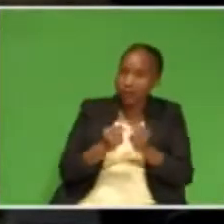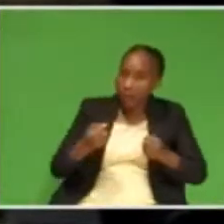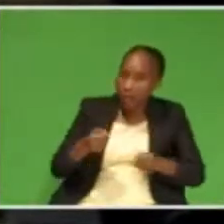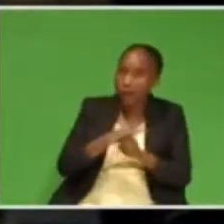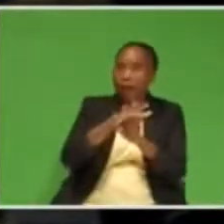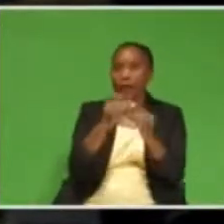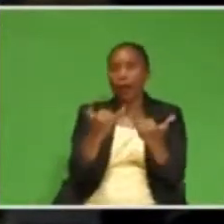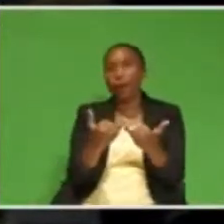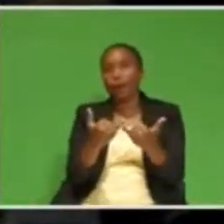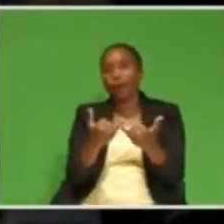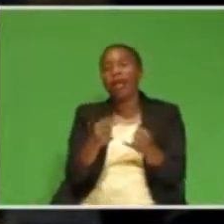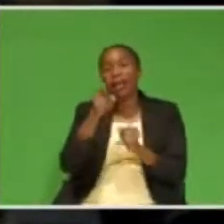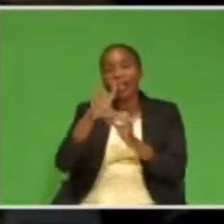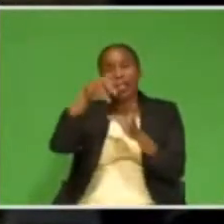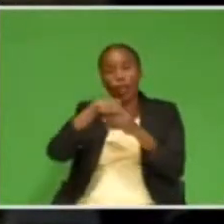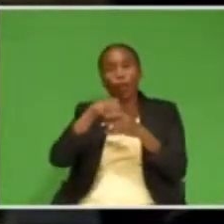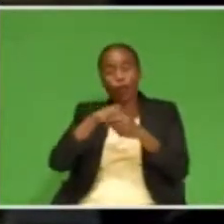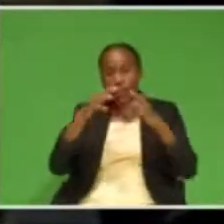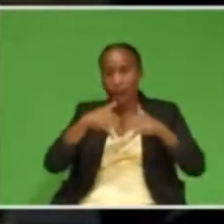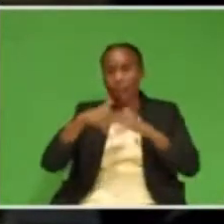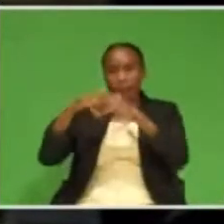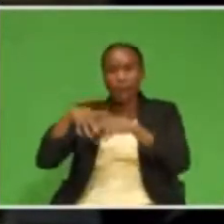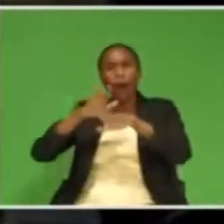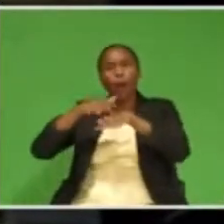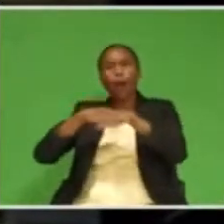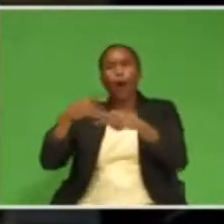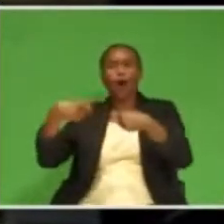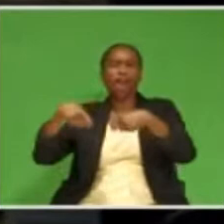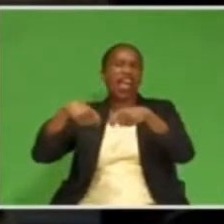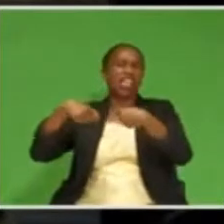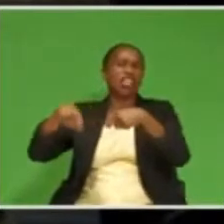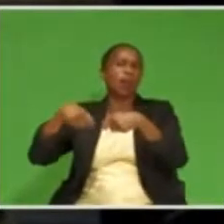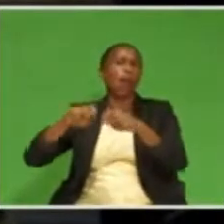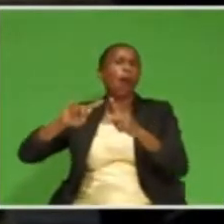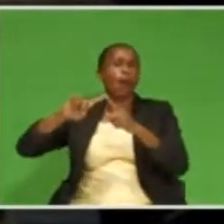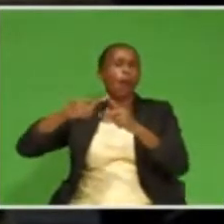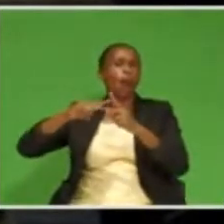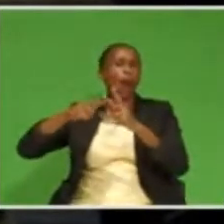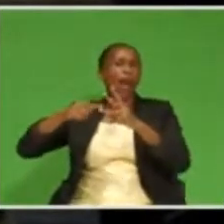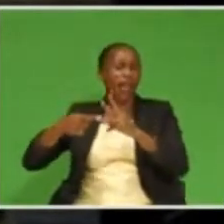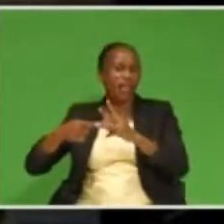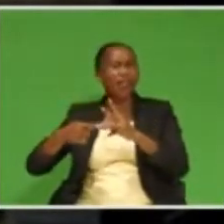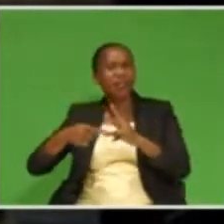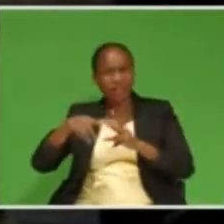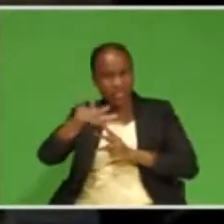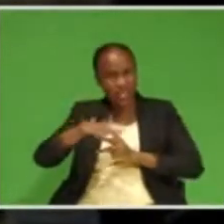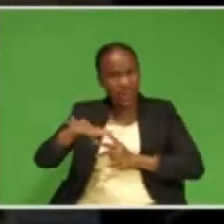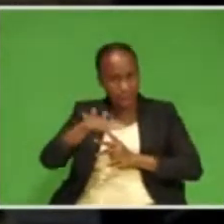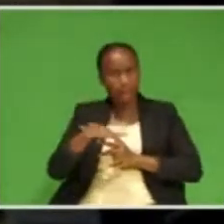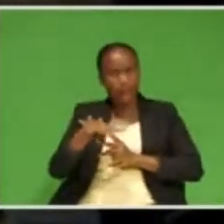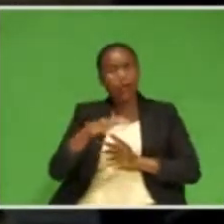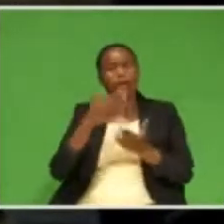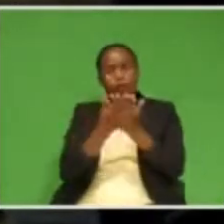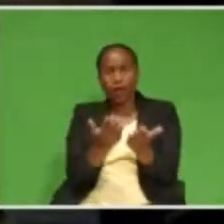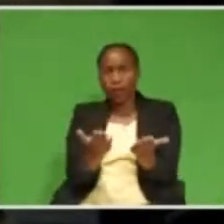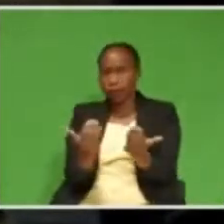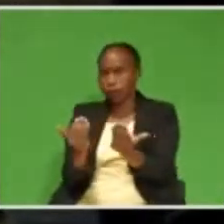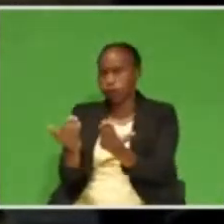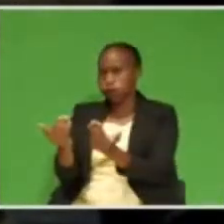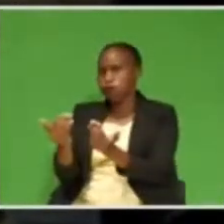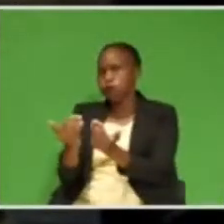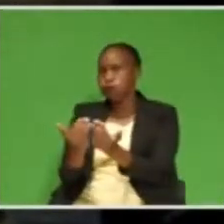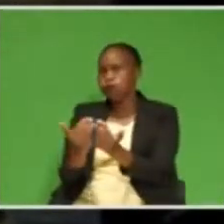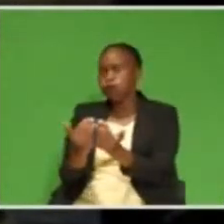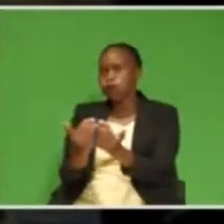these include establishing a more flexible points-based system to attract skilled